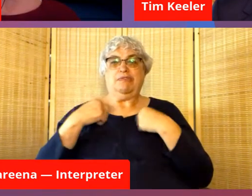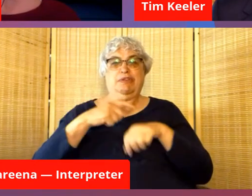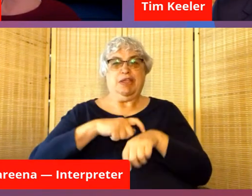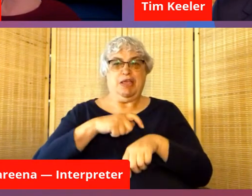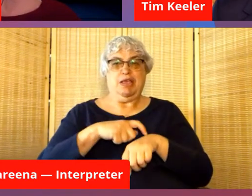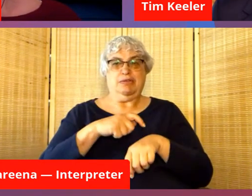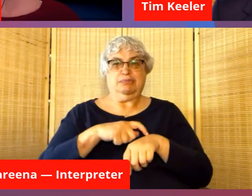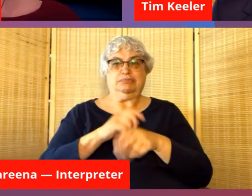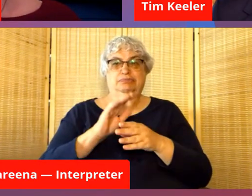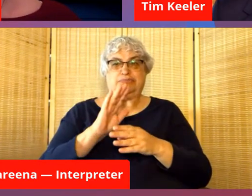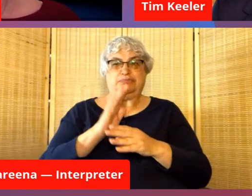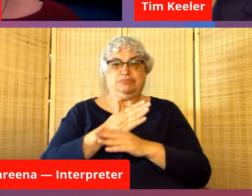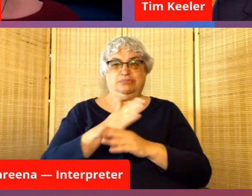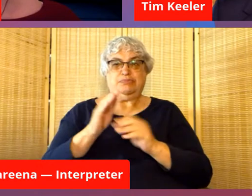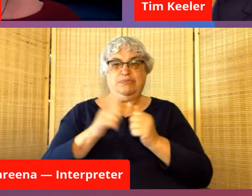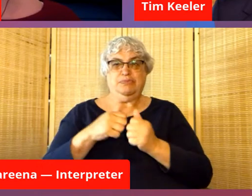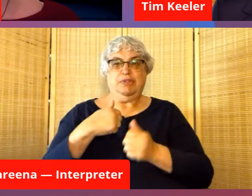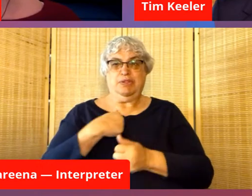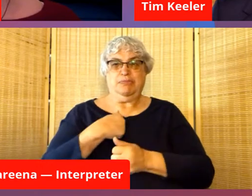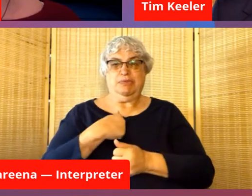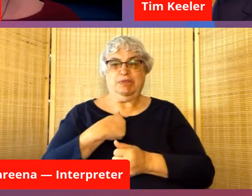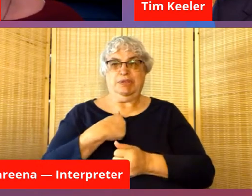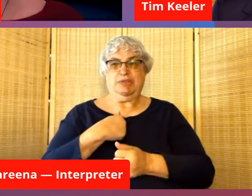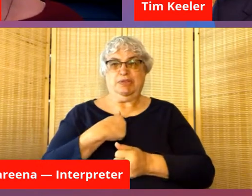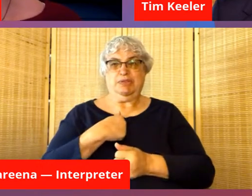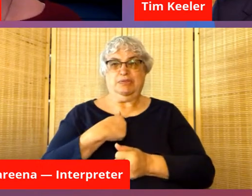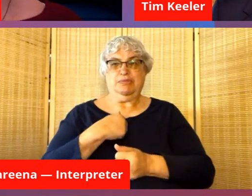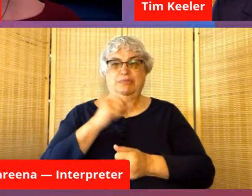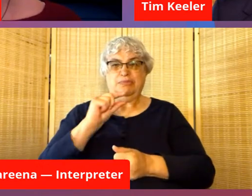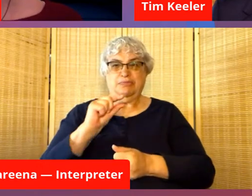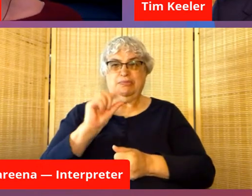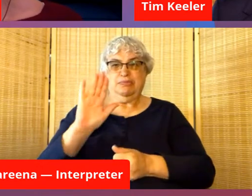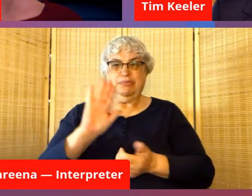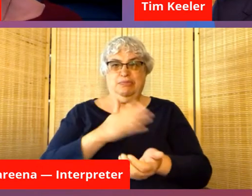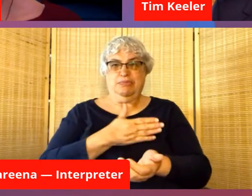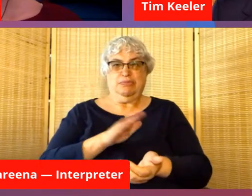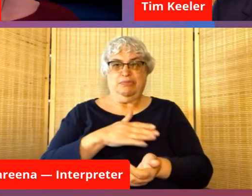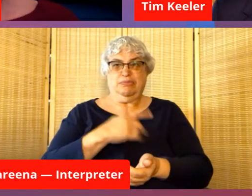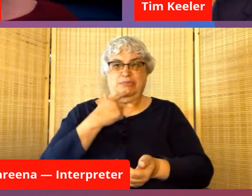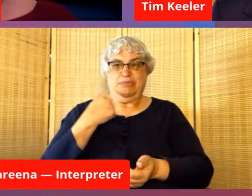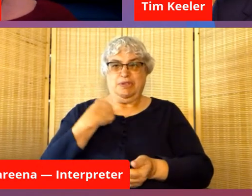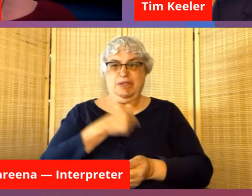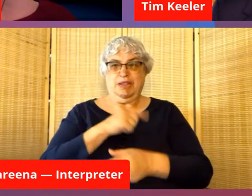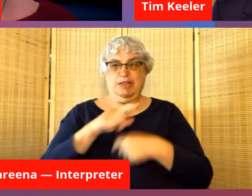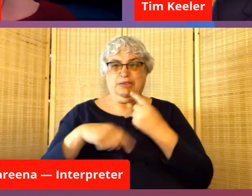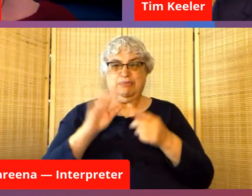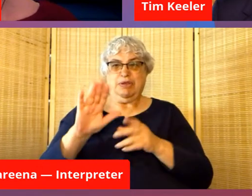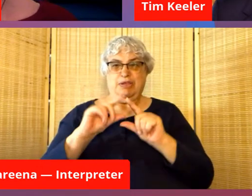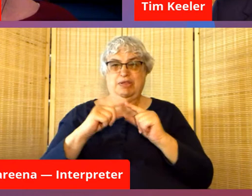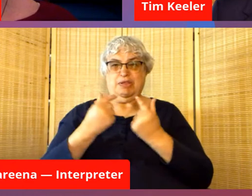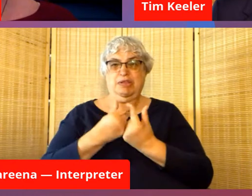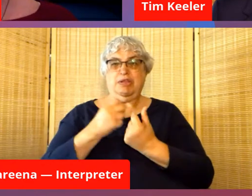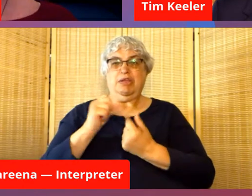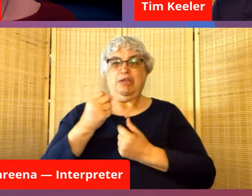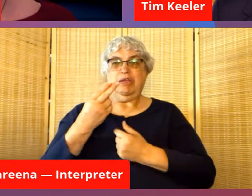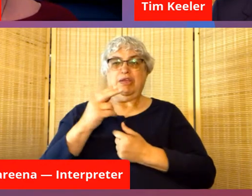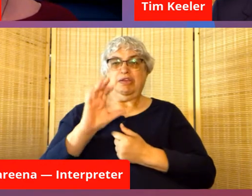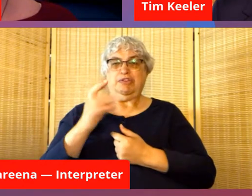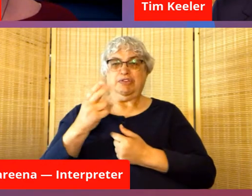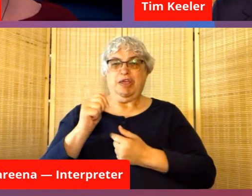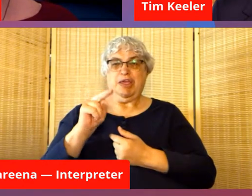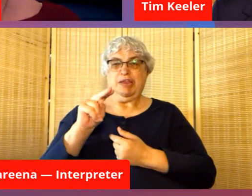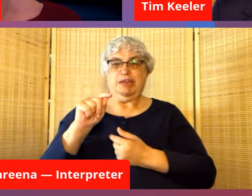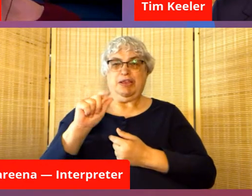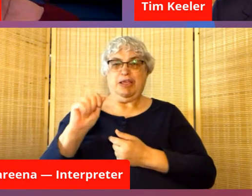share a little bit of your music. Can you tell us about the group Chanticleer